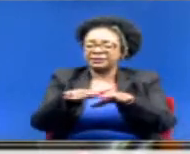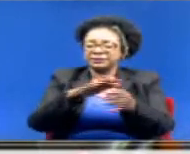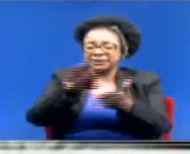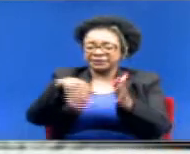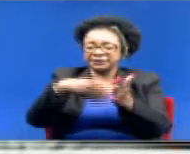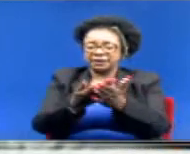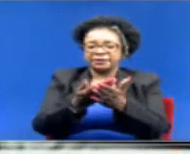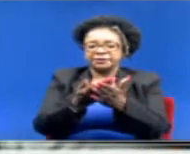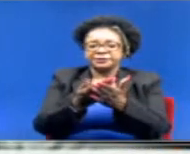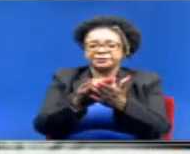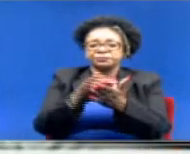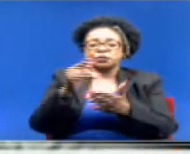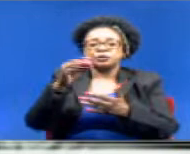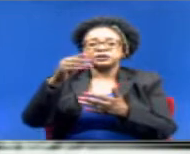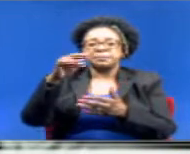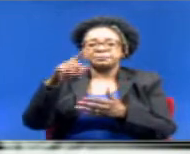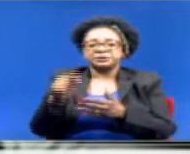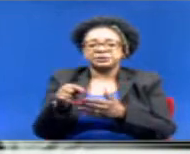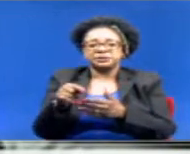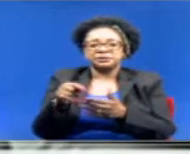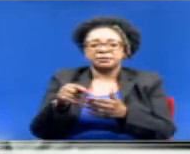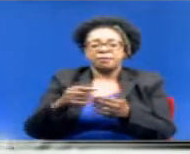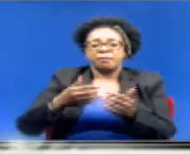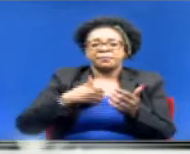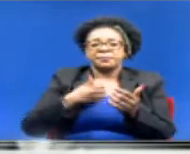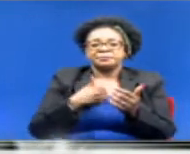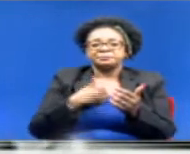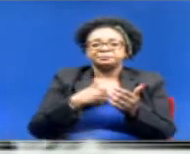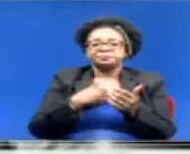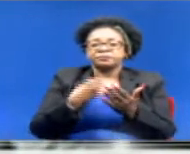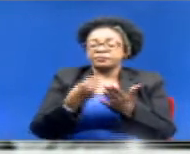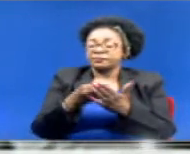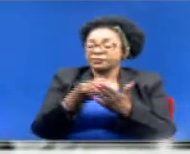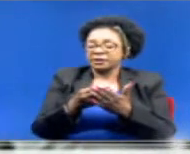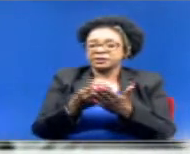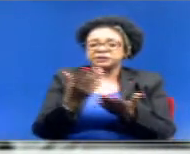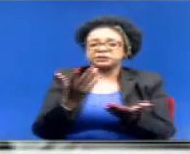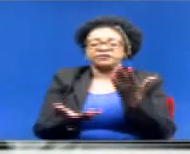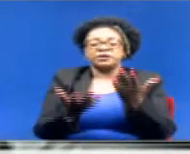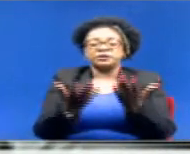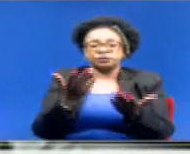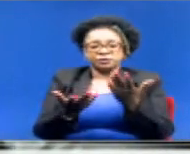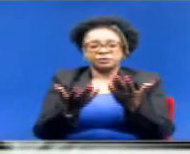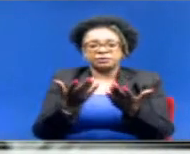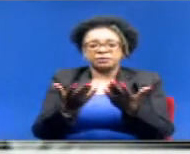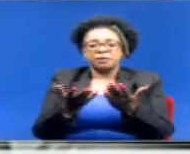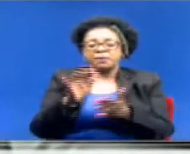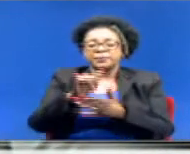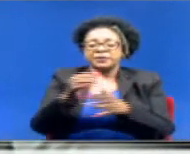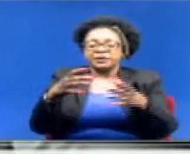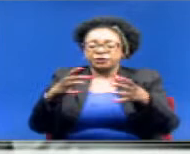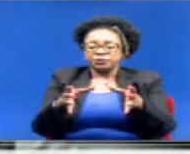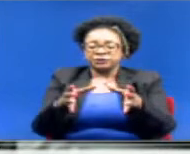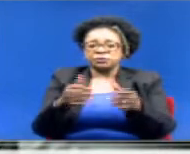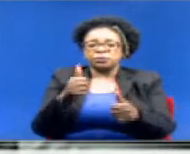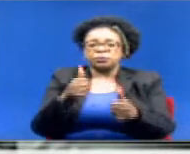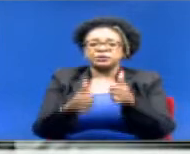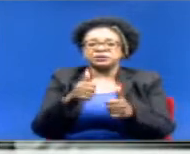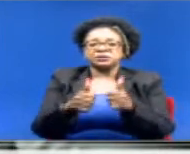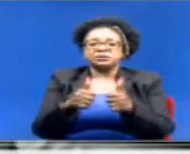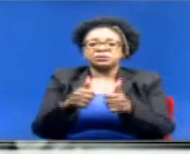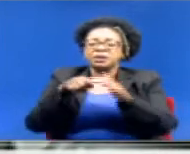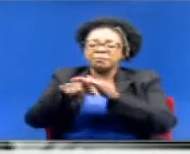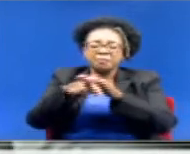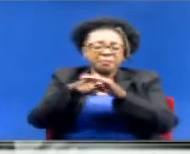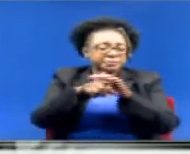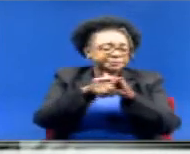plea bargaining? I will revamp the monitoring and evaluation unit. That is the unit that goes around to see